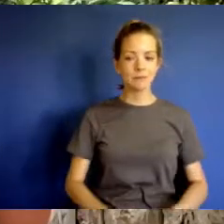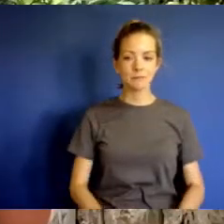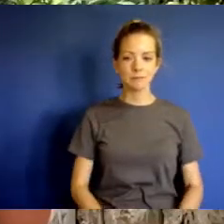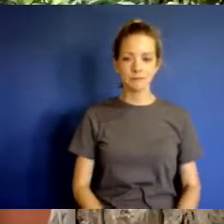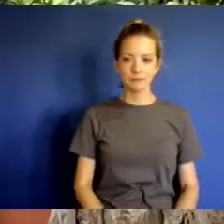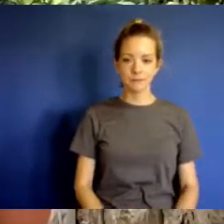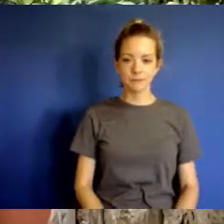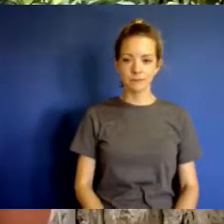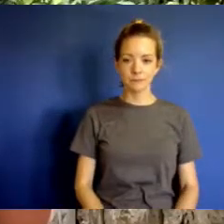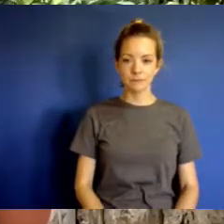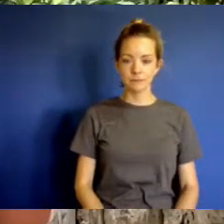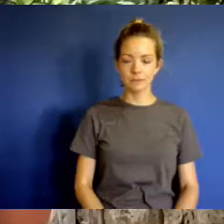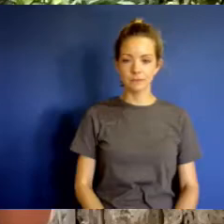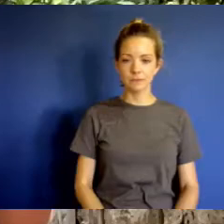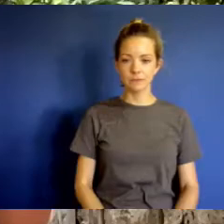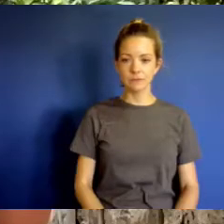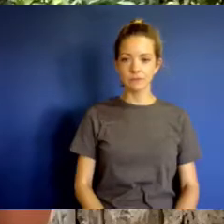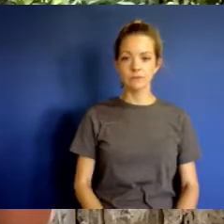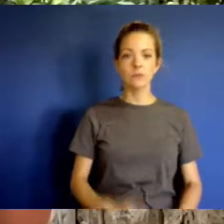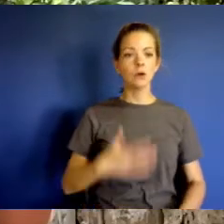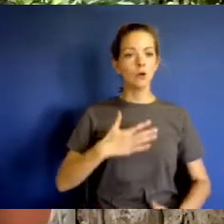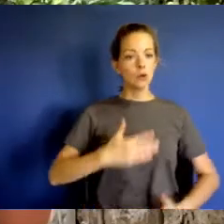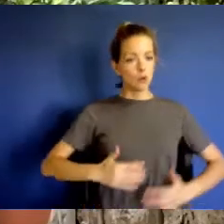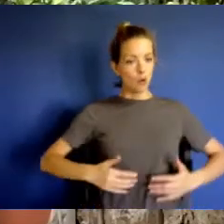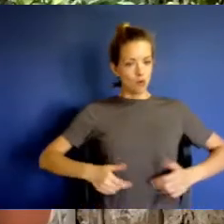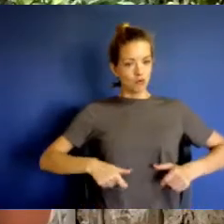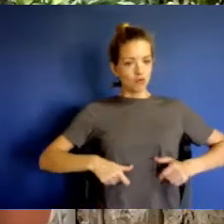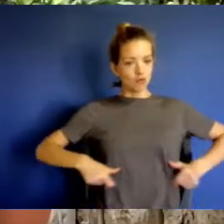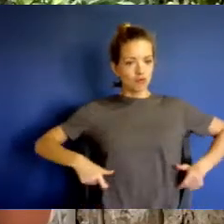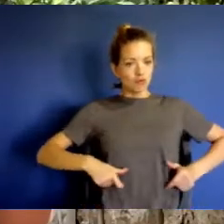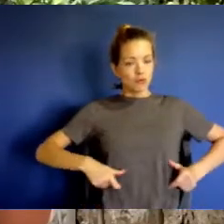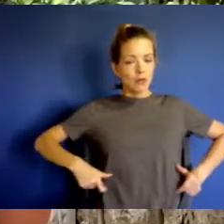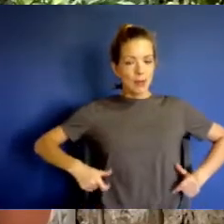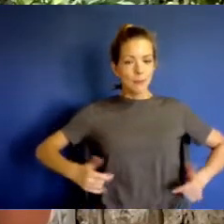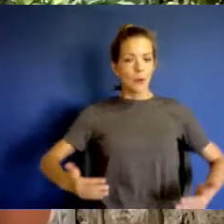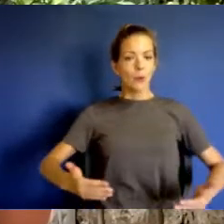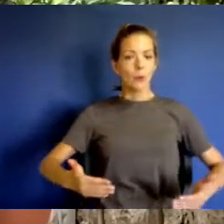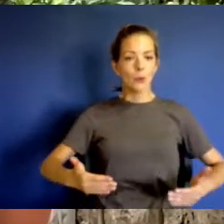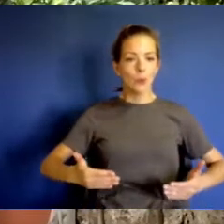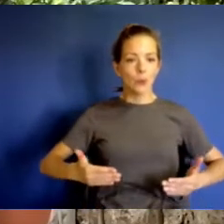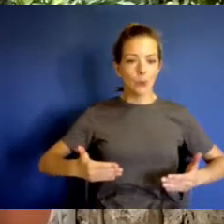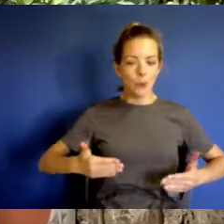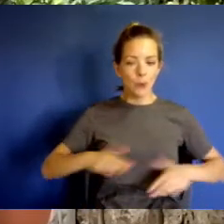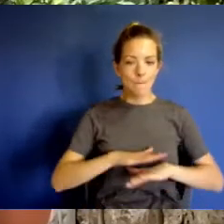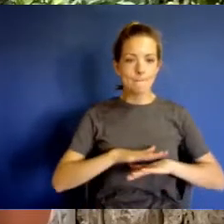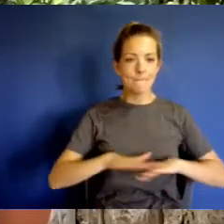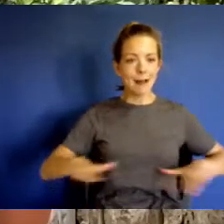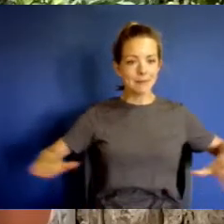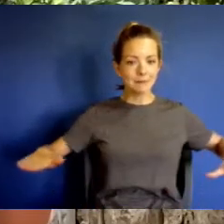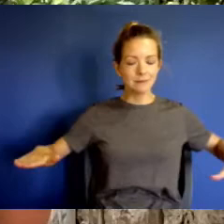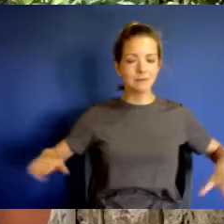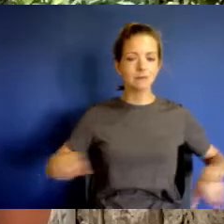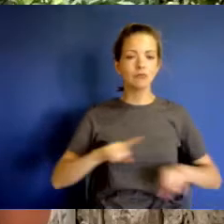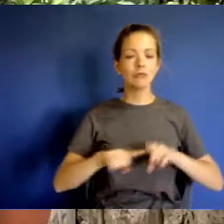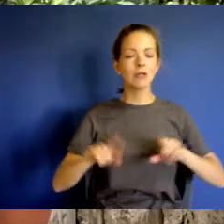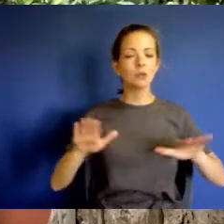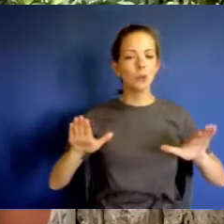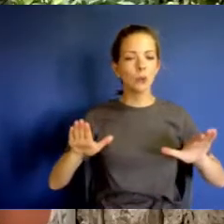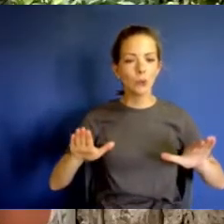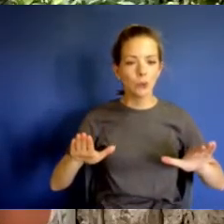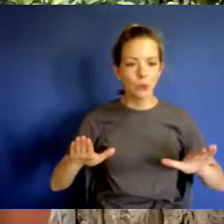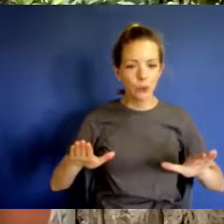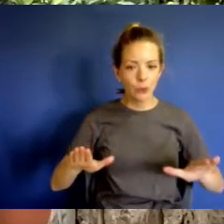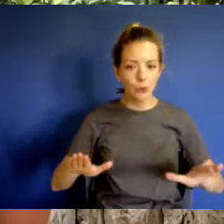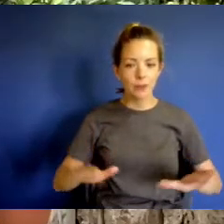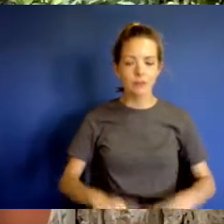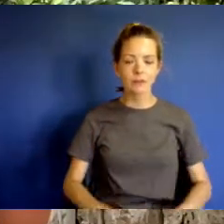Bring the rib cage down lower towards the mat. Open out through the shoulders and just sink yourself down. And take